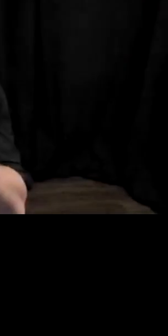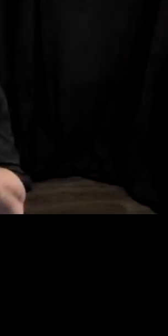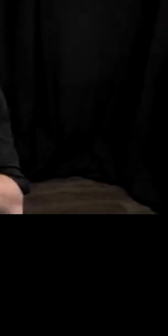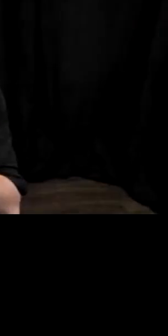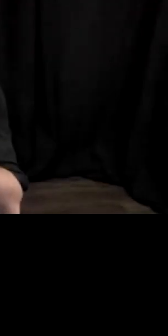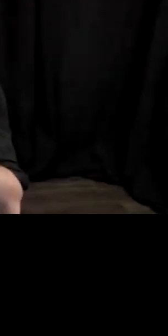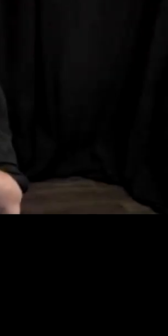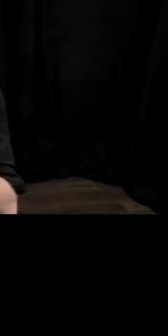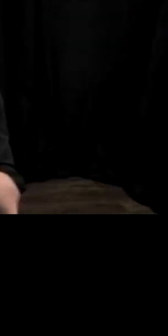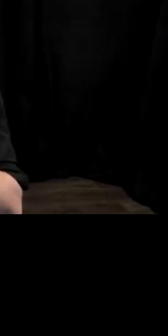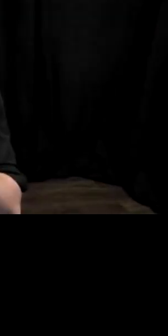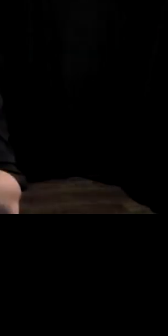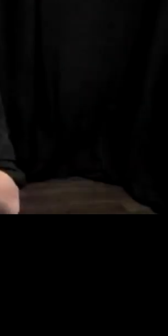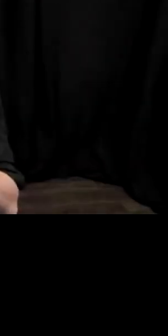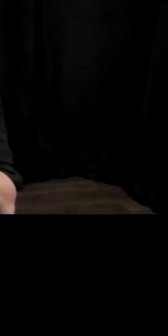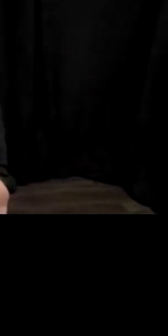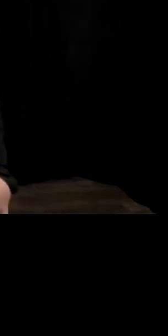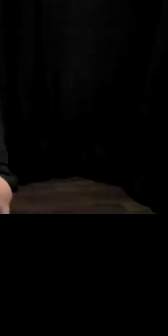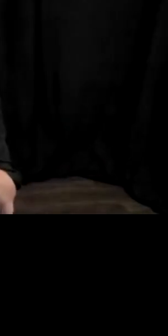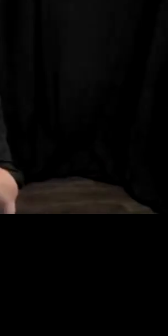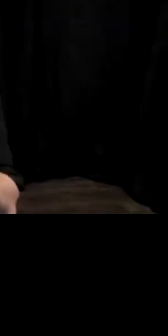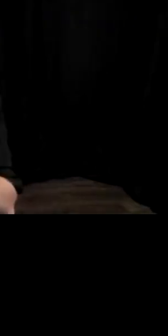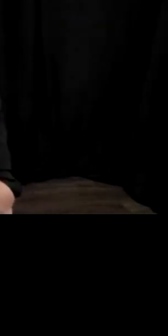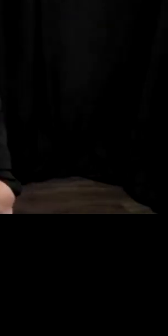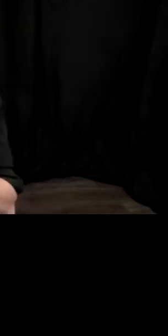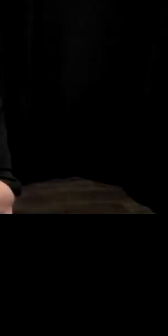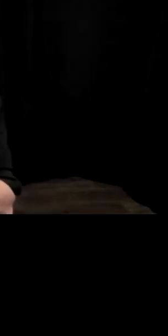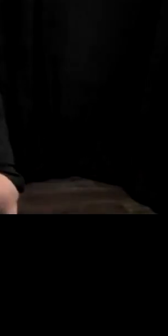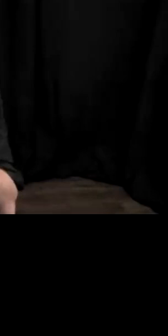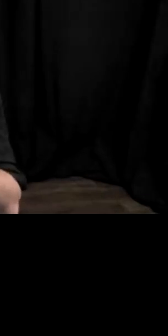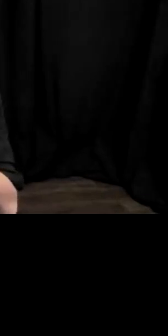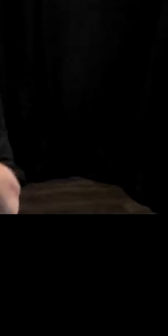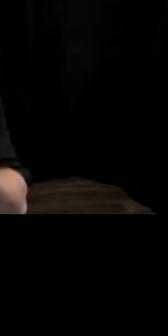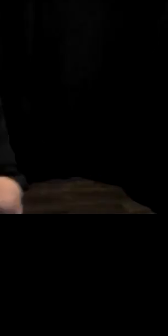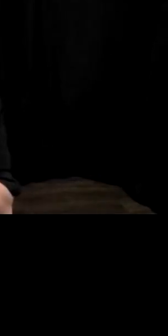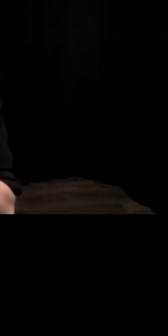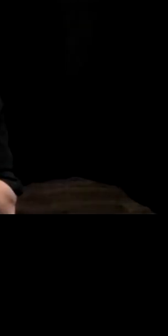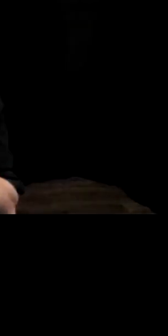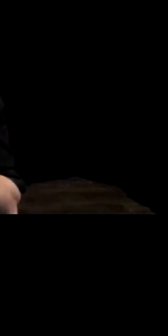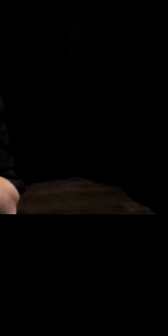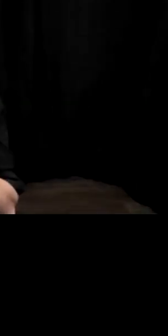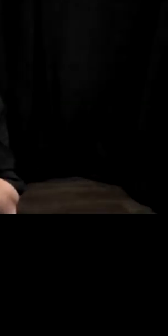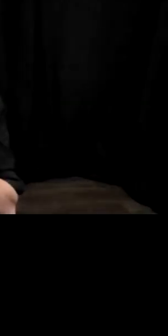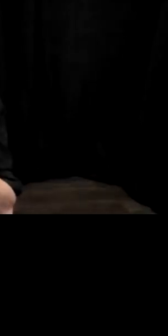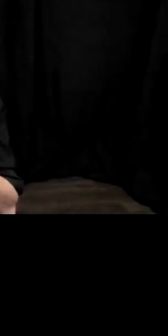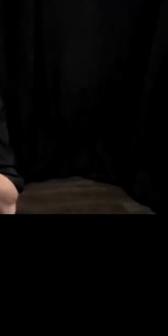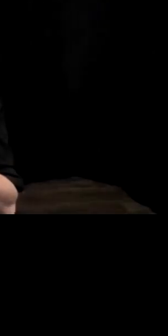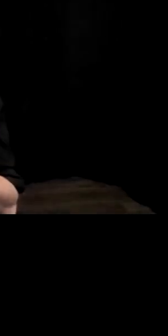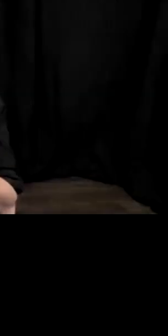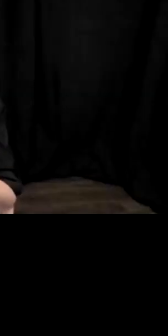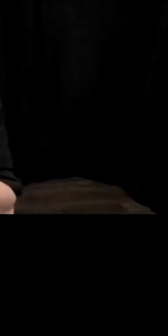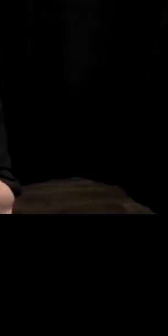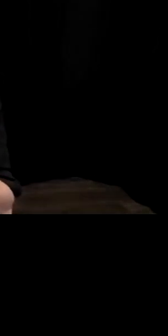everyone statewide. So you'll see more about that. We do that every 4 years, and we'll be submitting that for